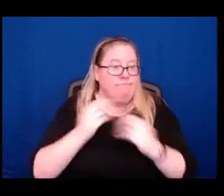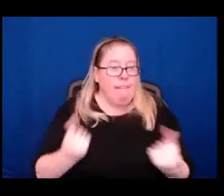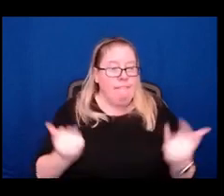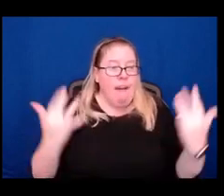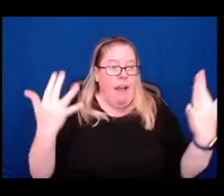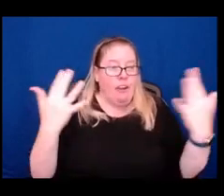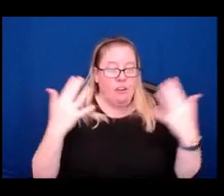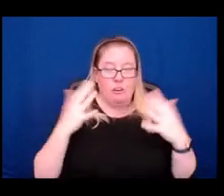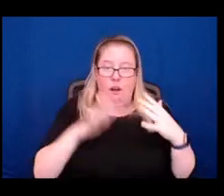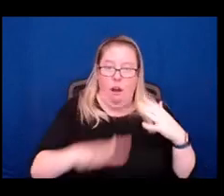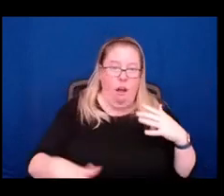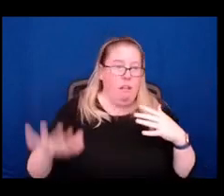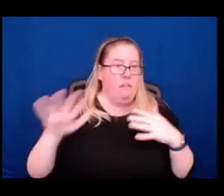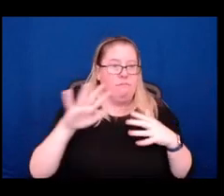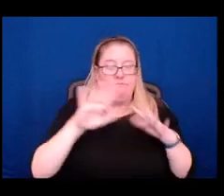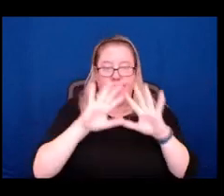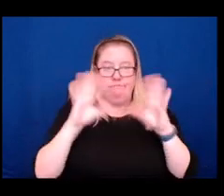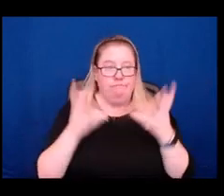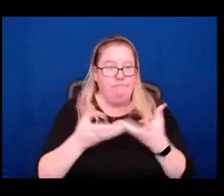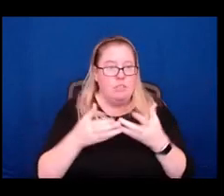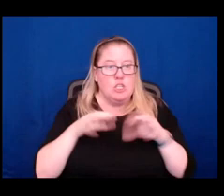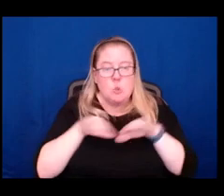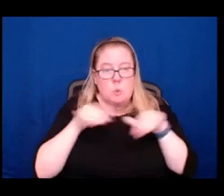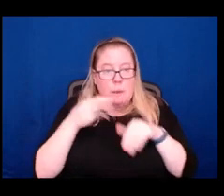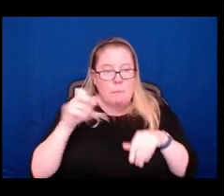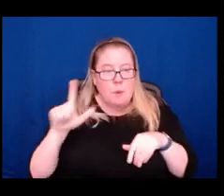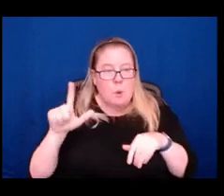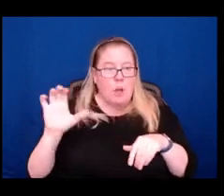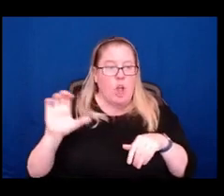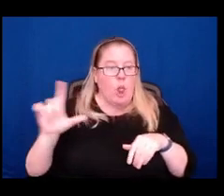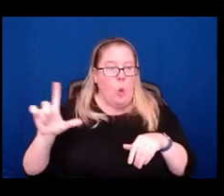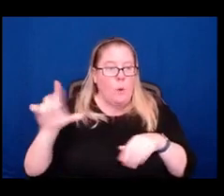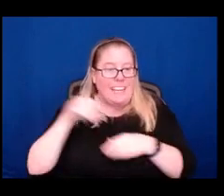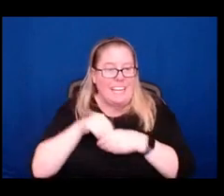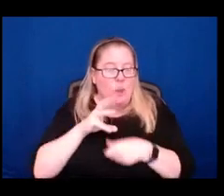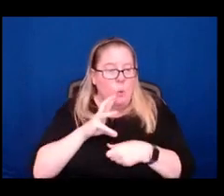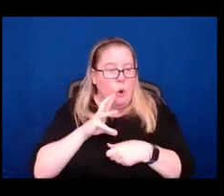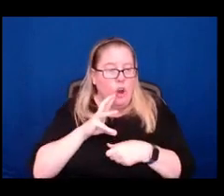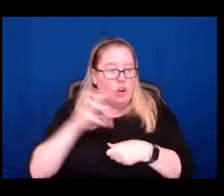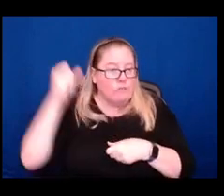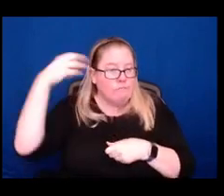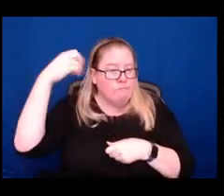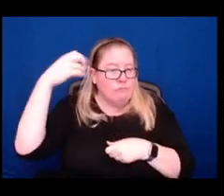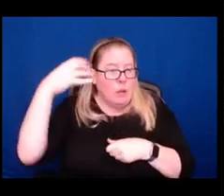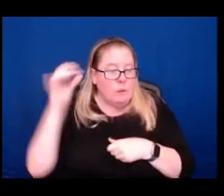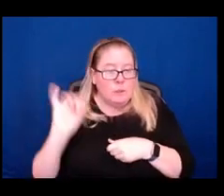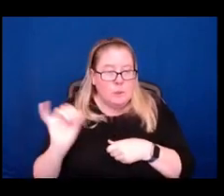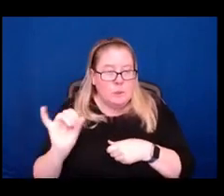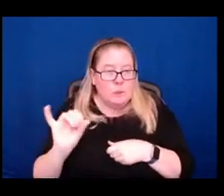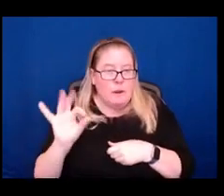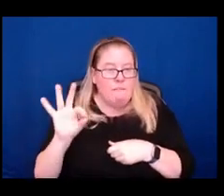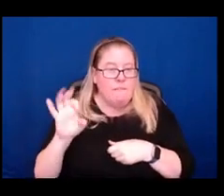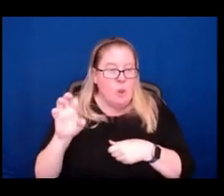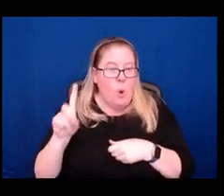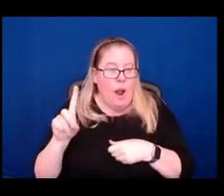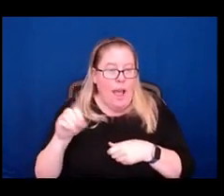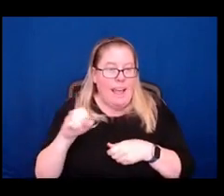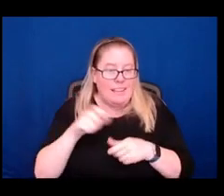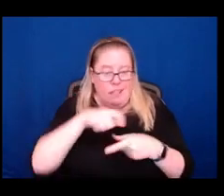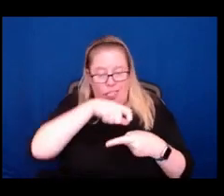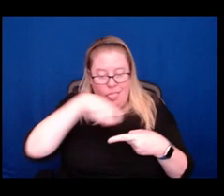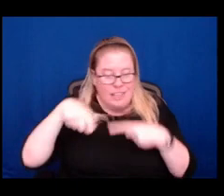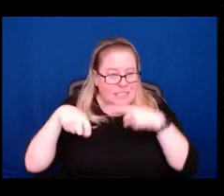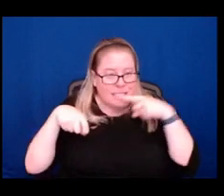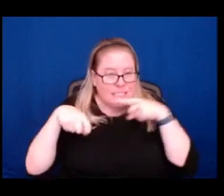those things. And then you've got swimming pools, you've got chlorine in the water that you're showering in, fluoride's in our toothpaste, it's in